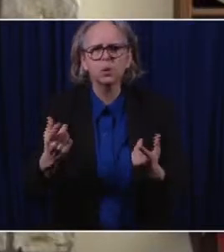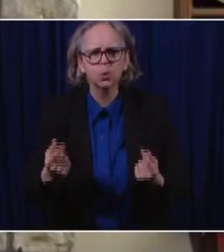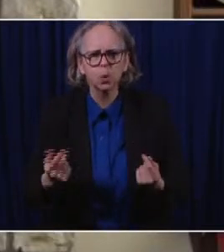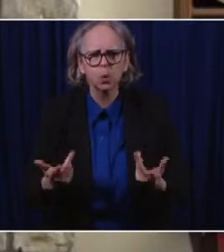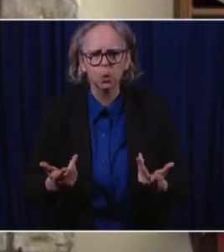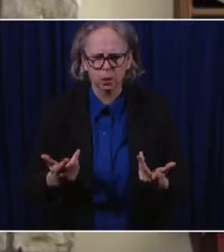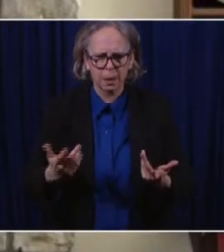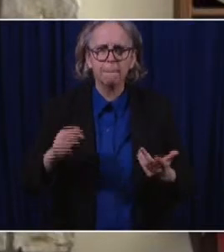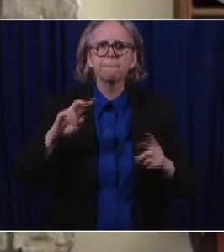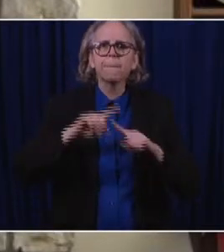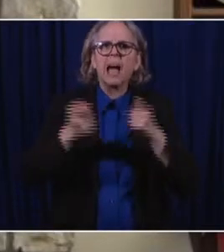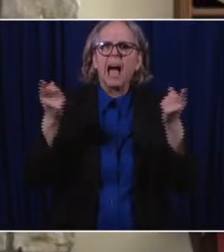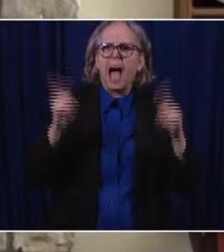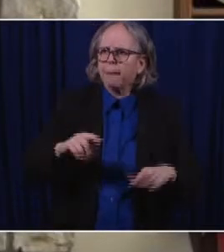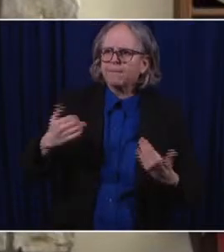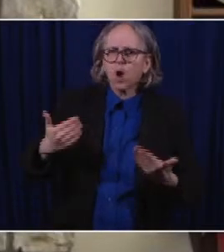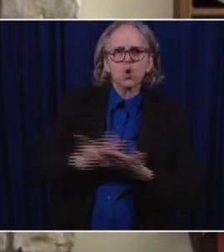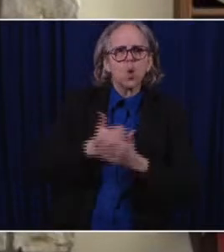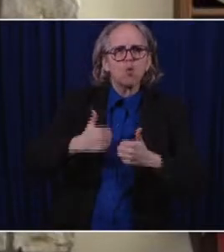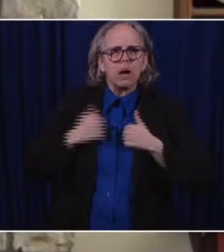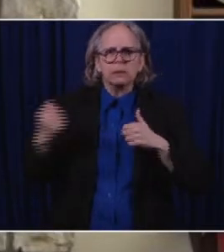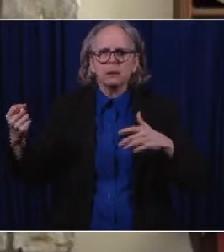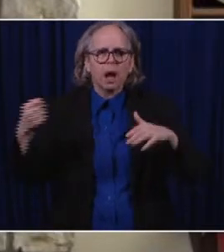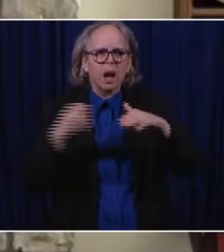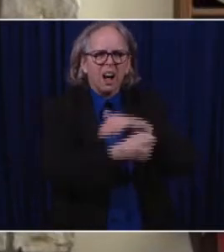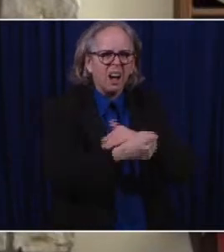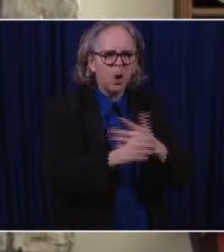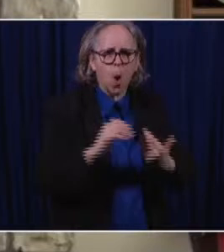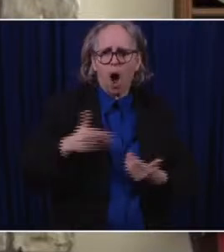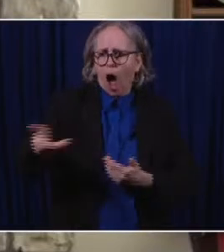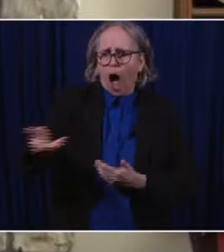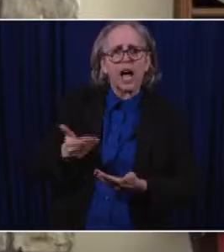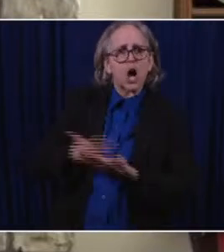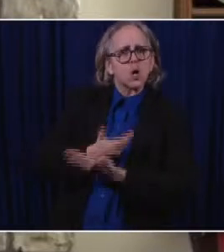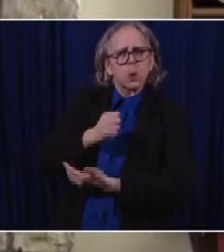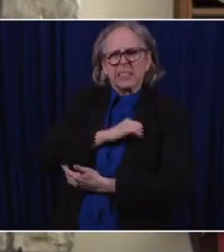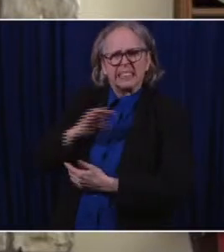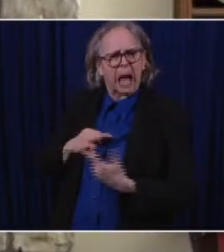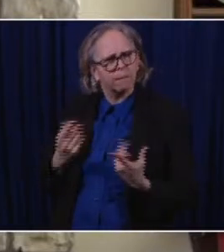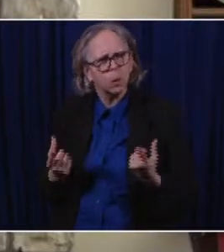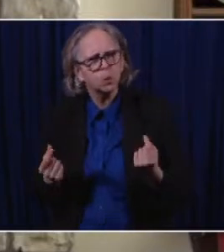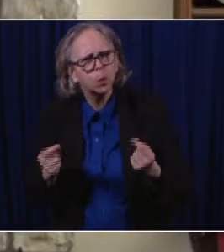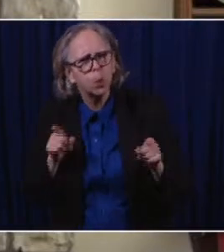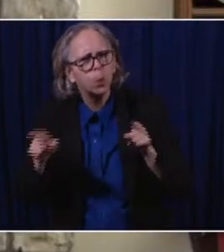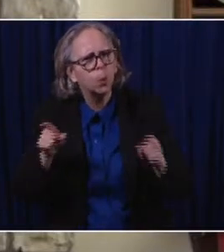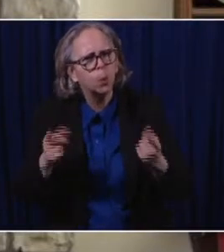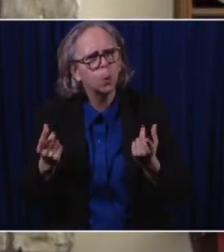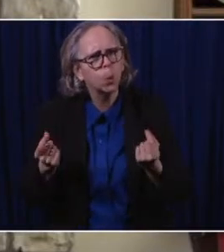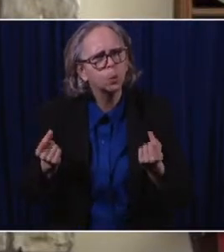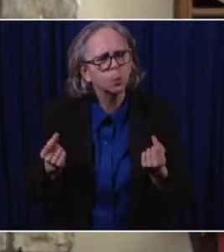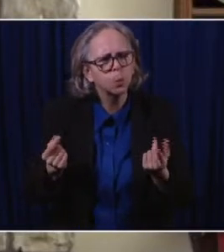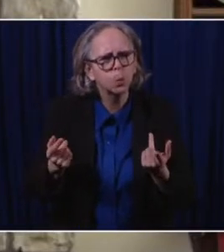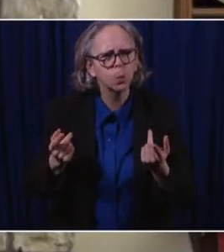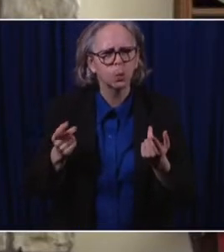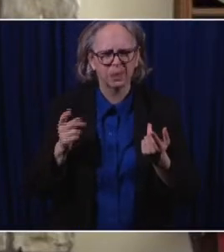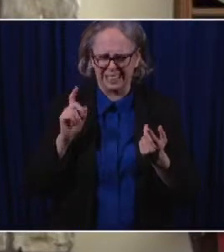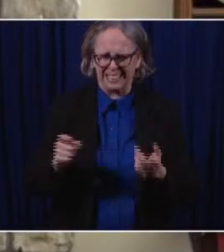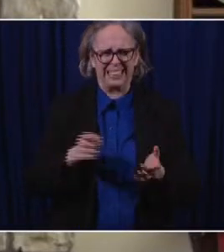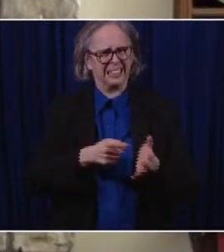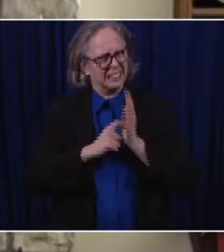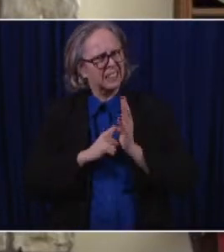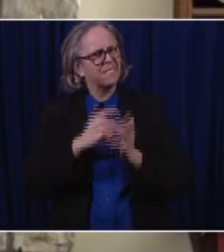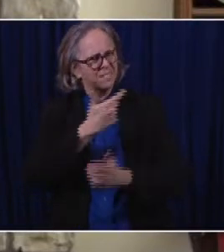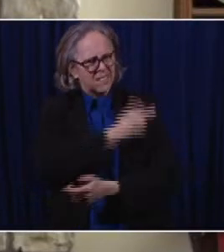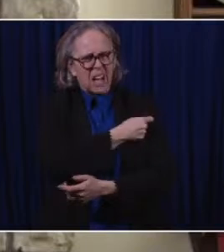residents. They may be adding additional staff, and both of these groups will need to be vaccinated if they have not already